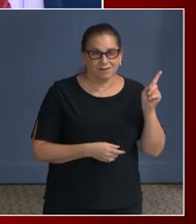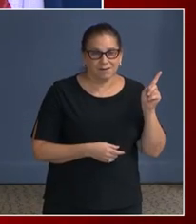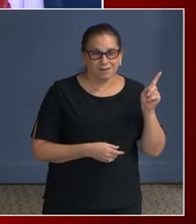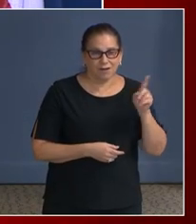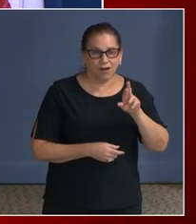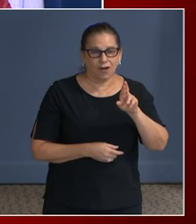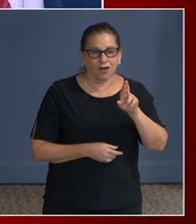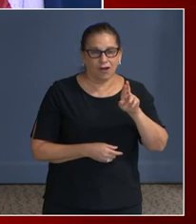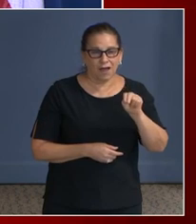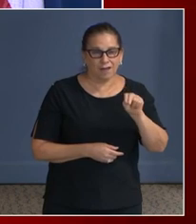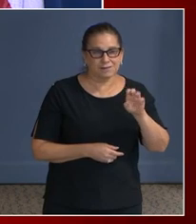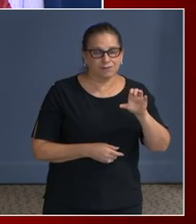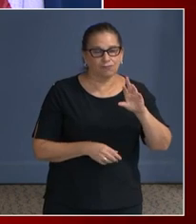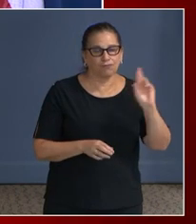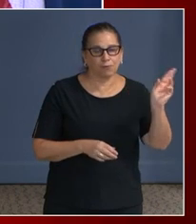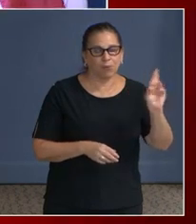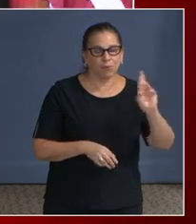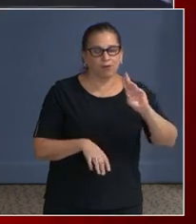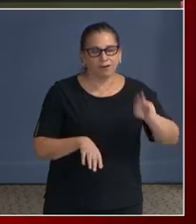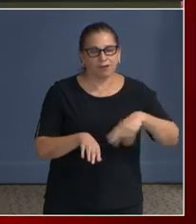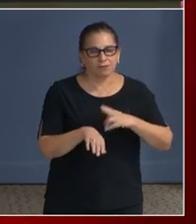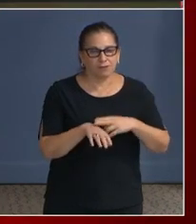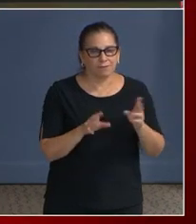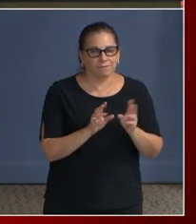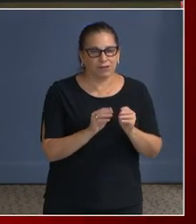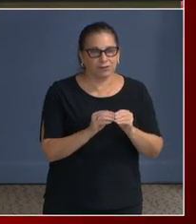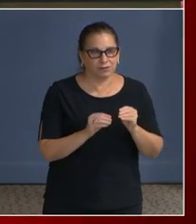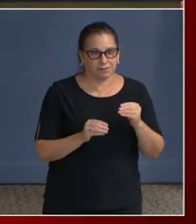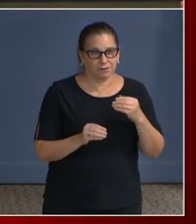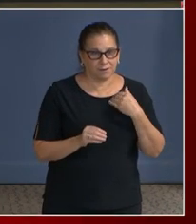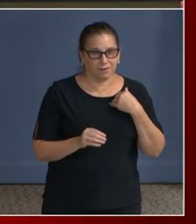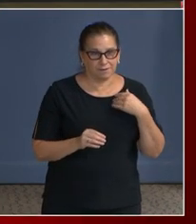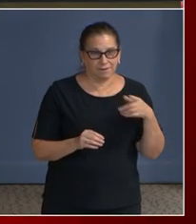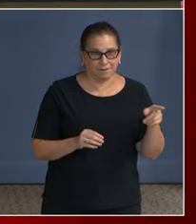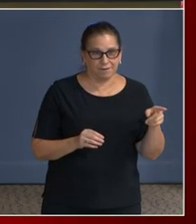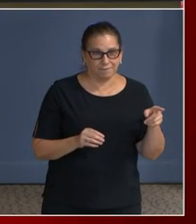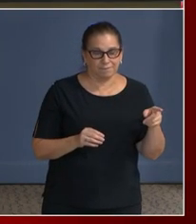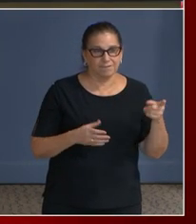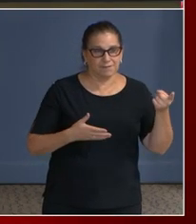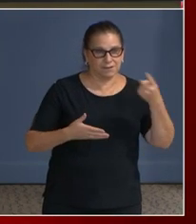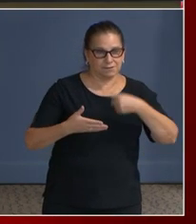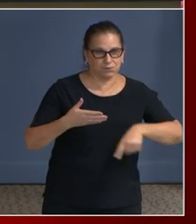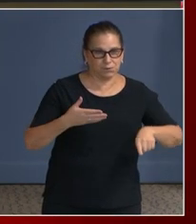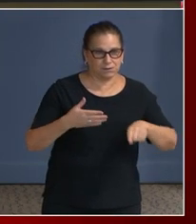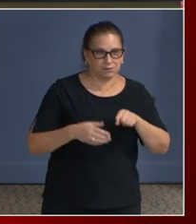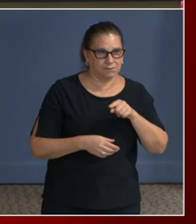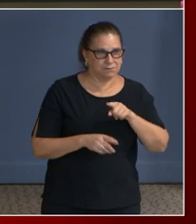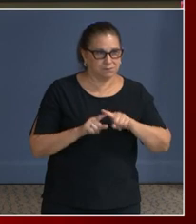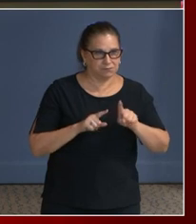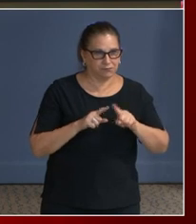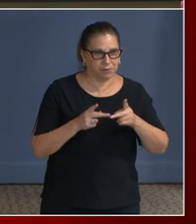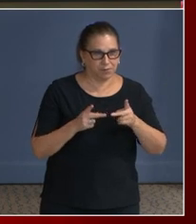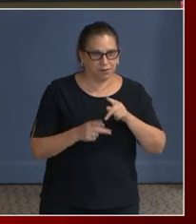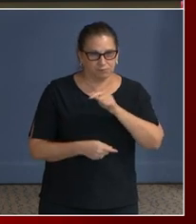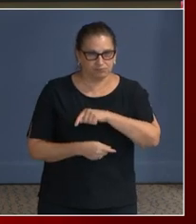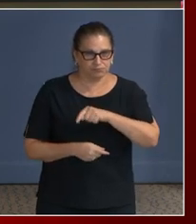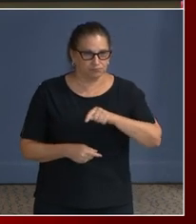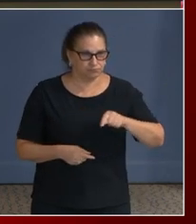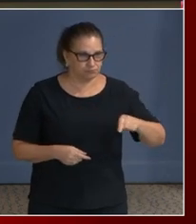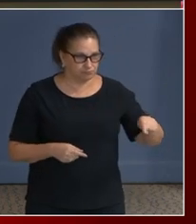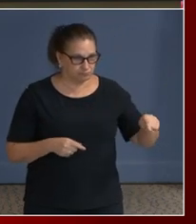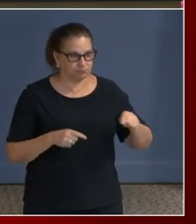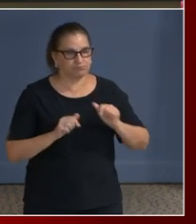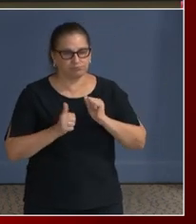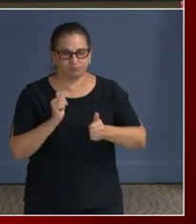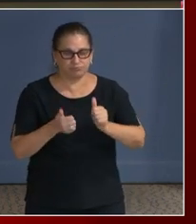know that some activities will be taking place over the course of the next week, really through Thursday. So you